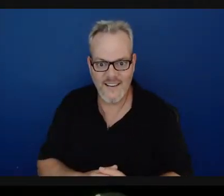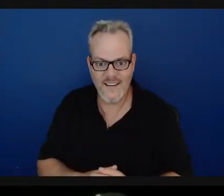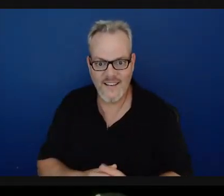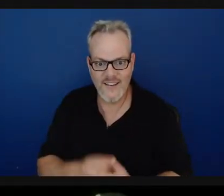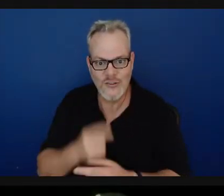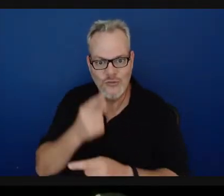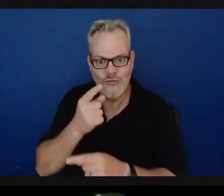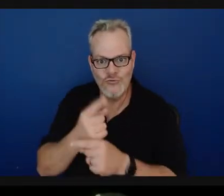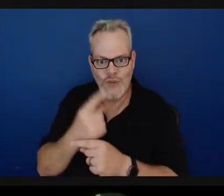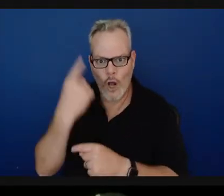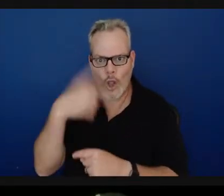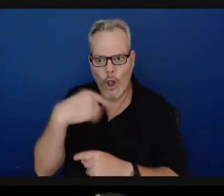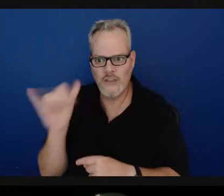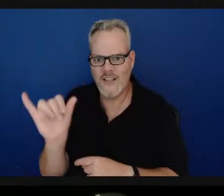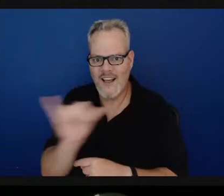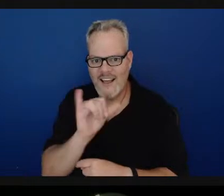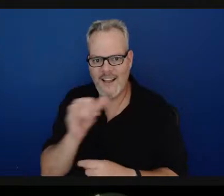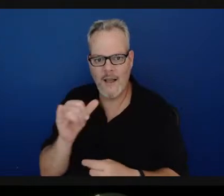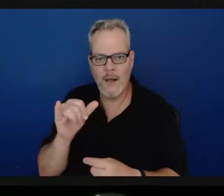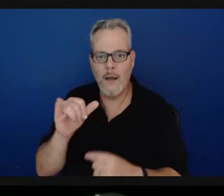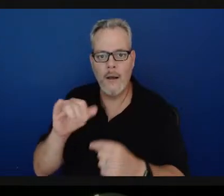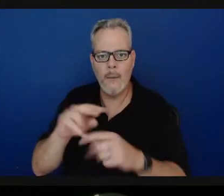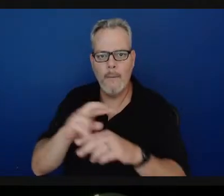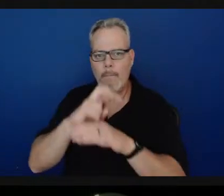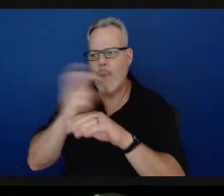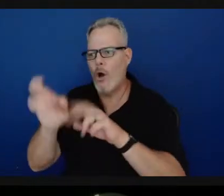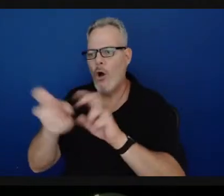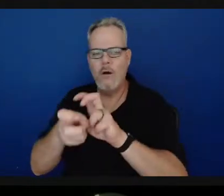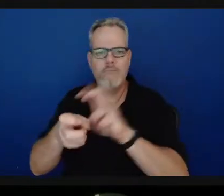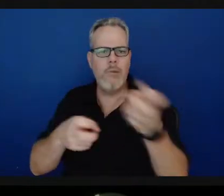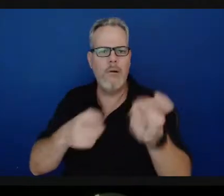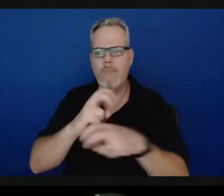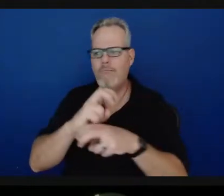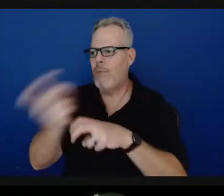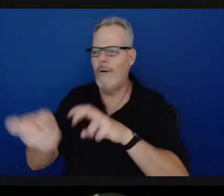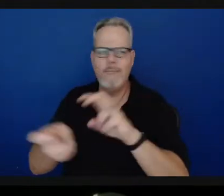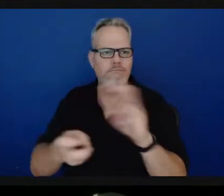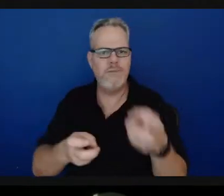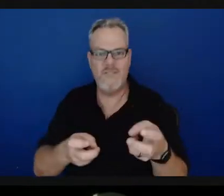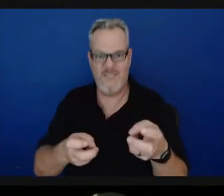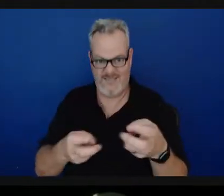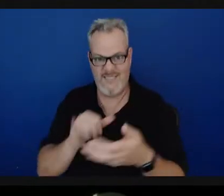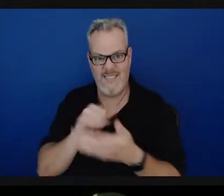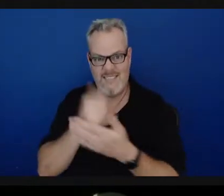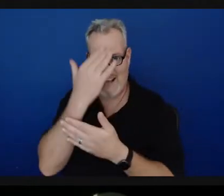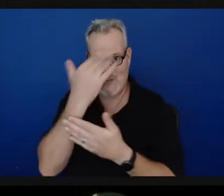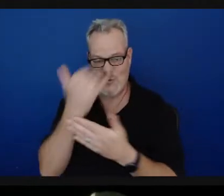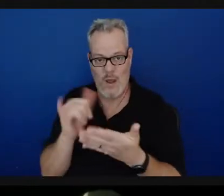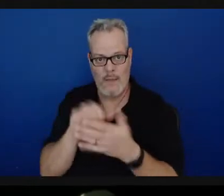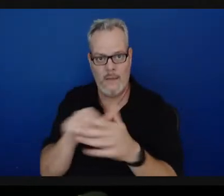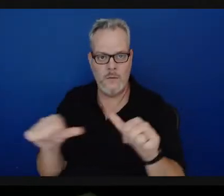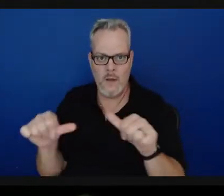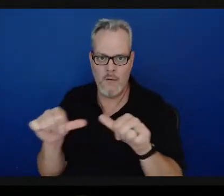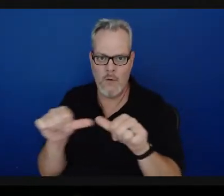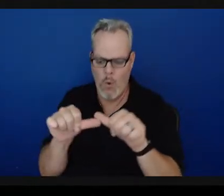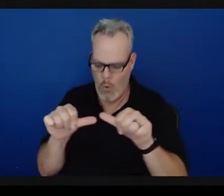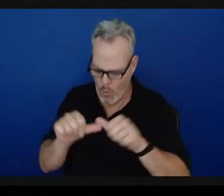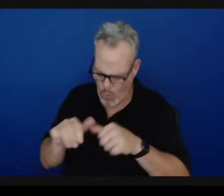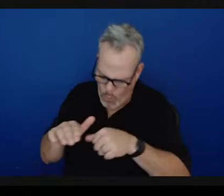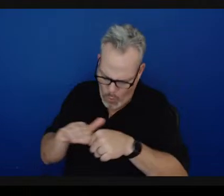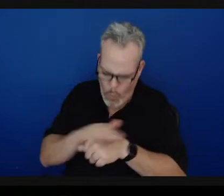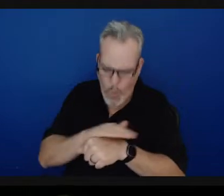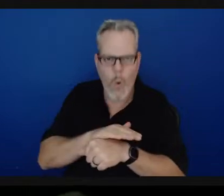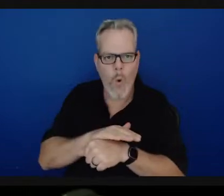on the surface there, right? But they just fly right off. Yeah, so that's why this whole area, even though it looks silver in the daytime, at night can